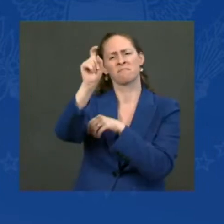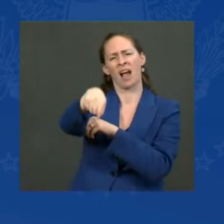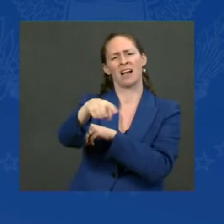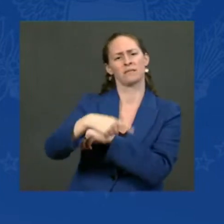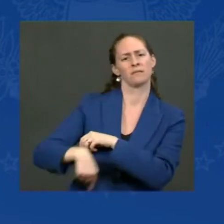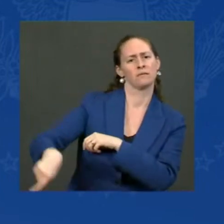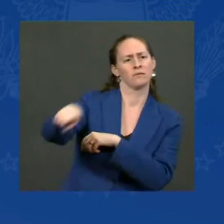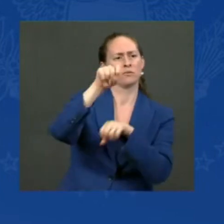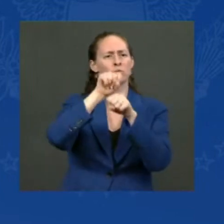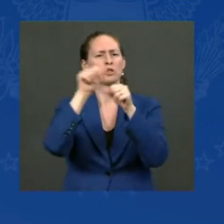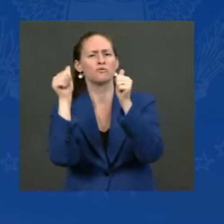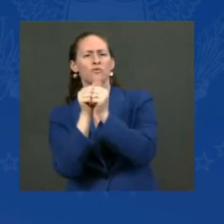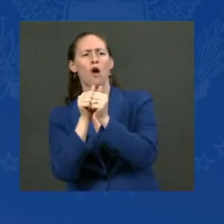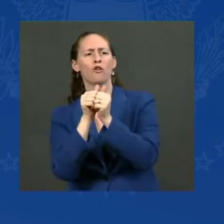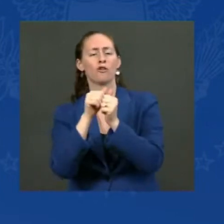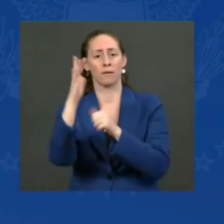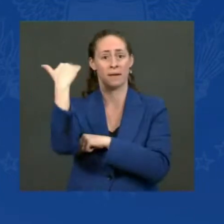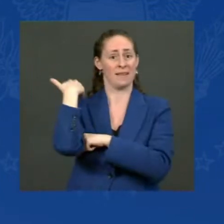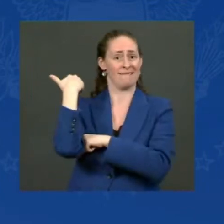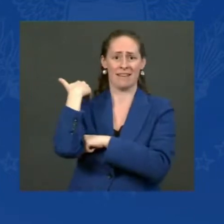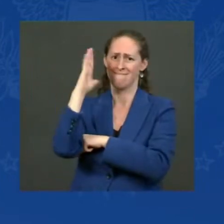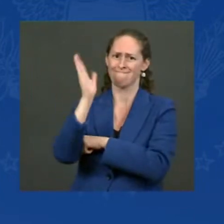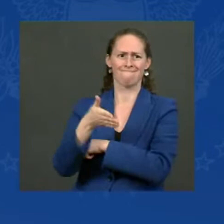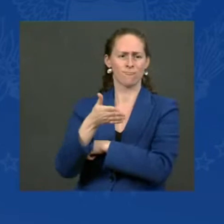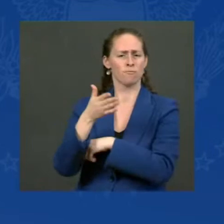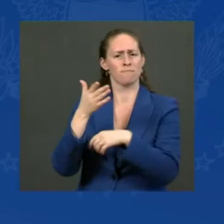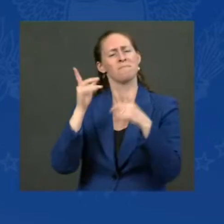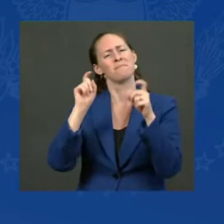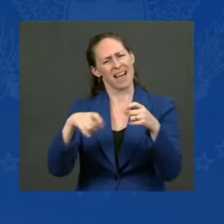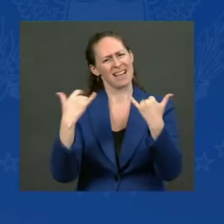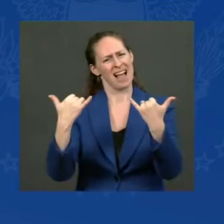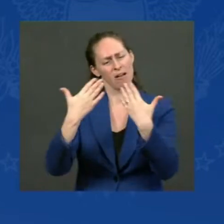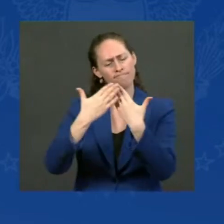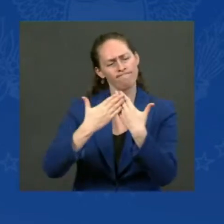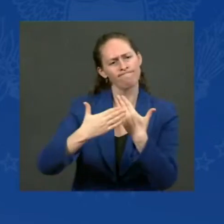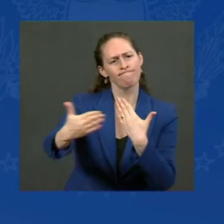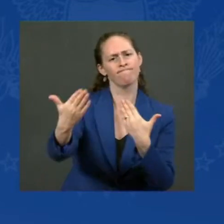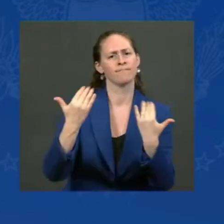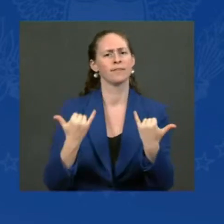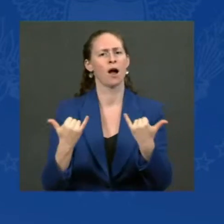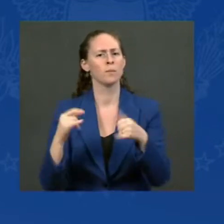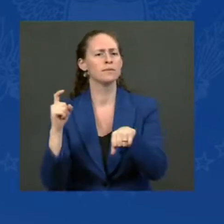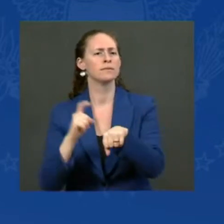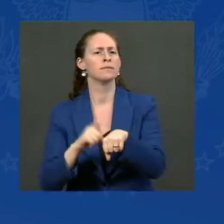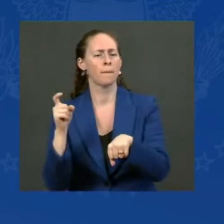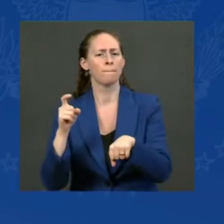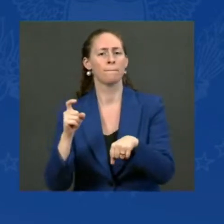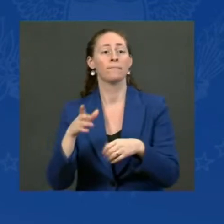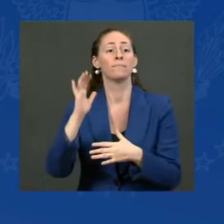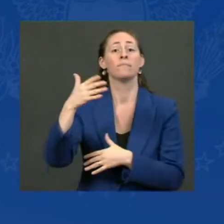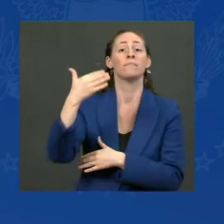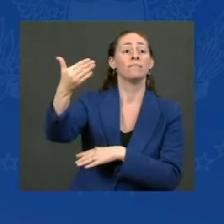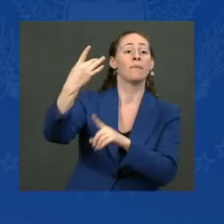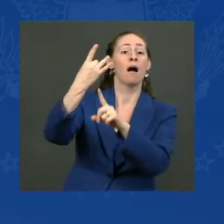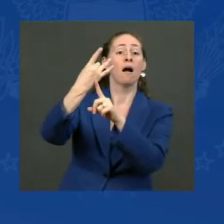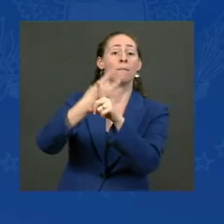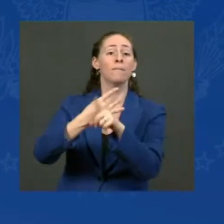before. Over the last 8 months, I prioritized rebuilding our